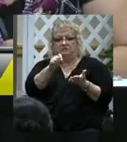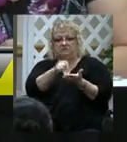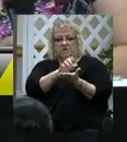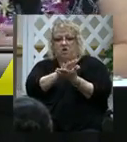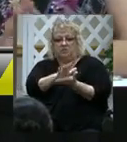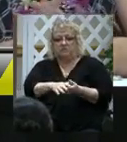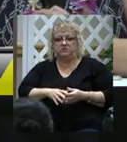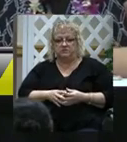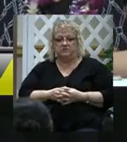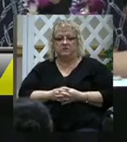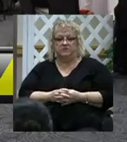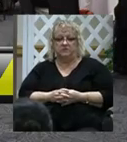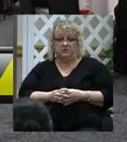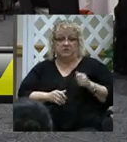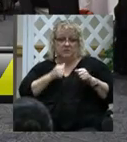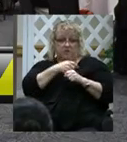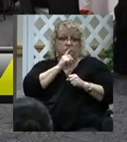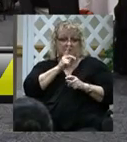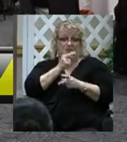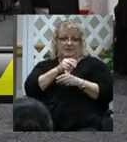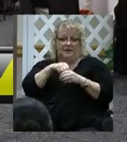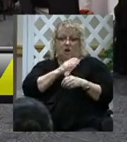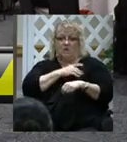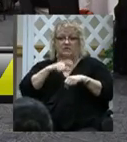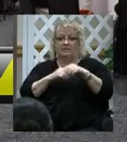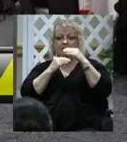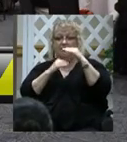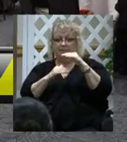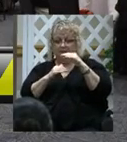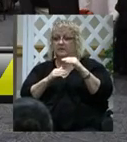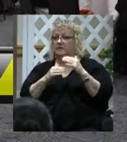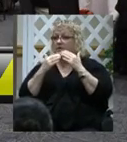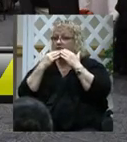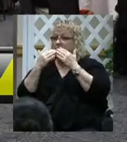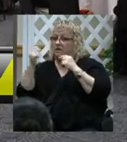Thank you very much. I want to make sure we stay within our time. And again, I'd like